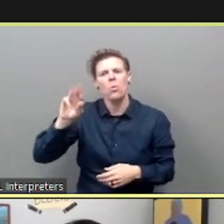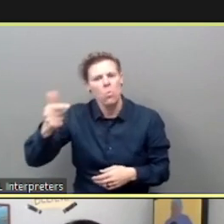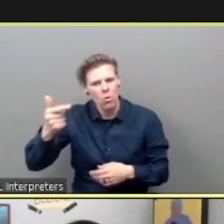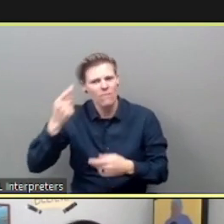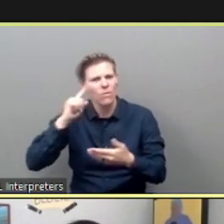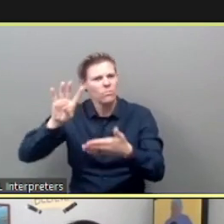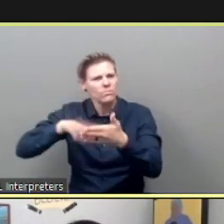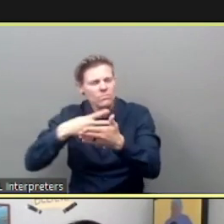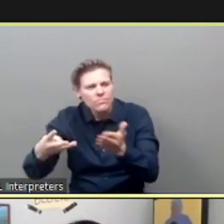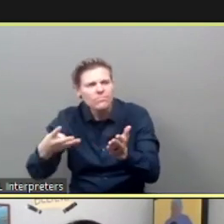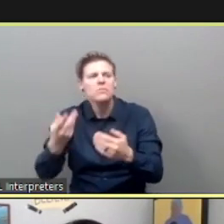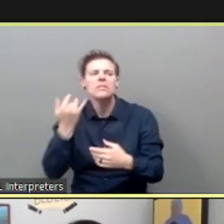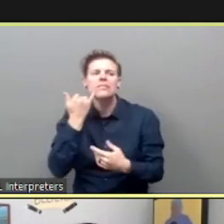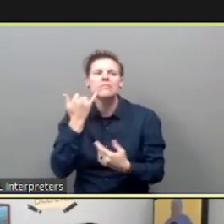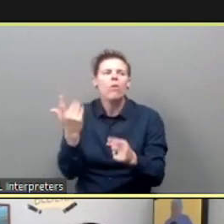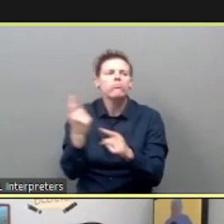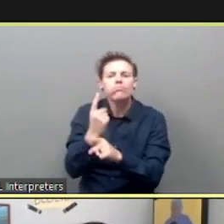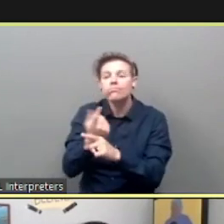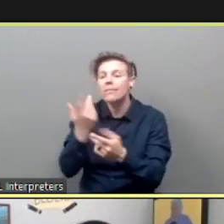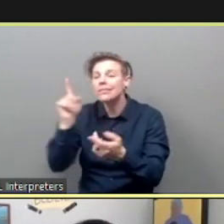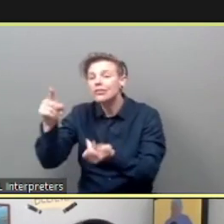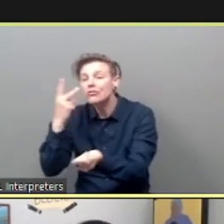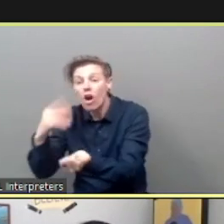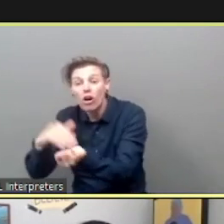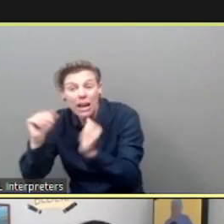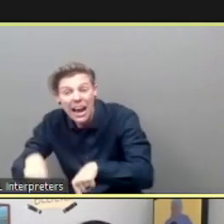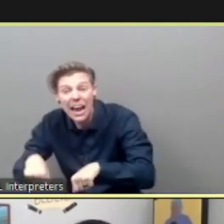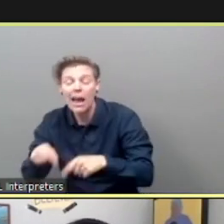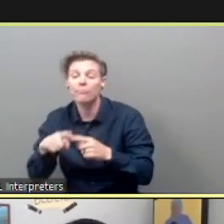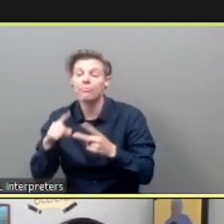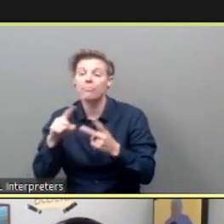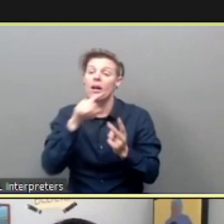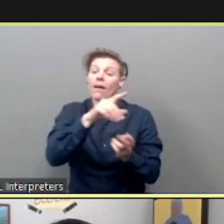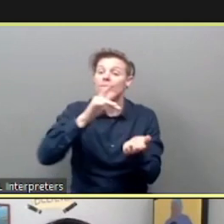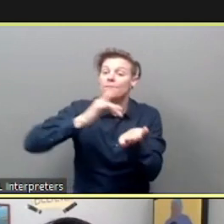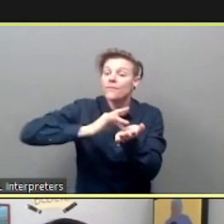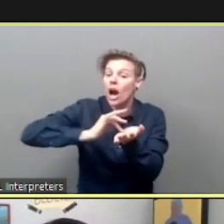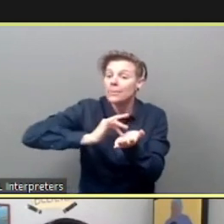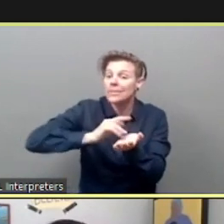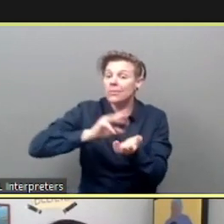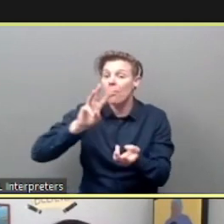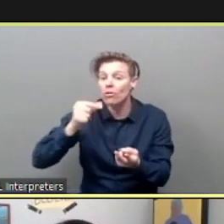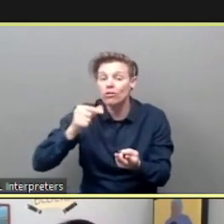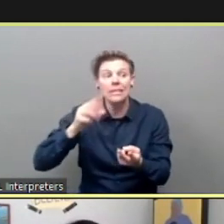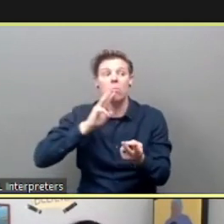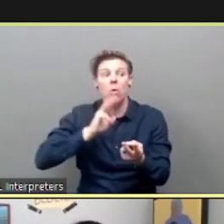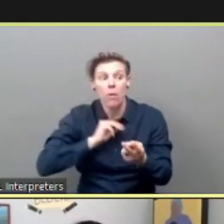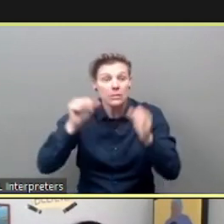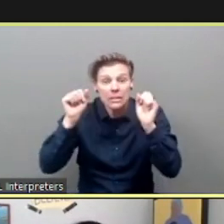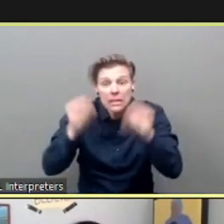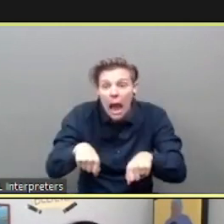or a pharmacy. Remember that you can get a flu shot or any other shot at the same time.